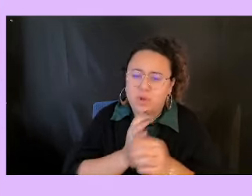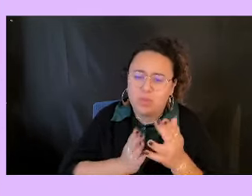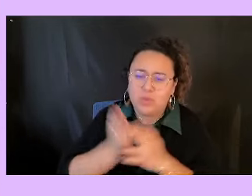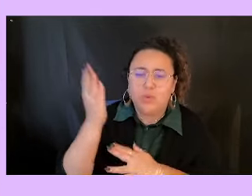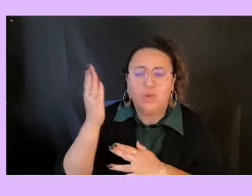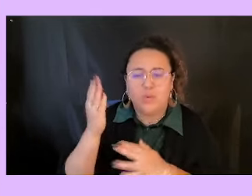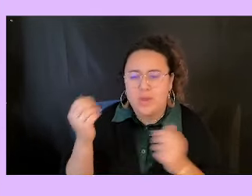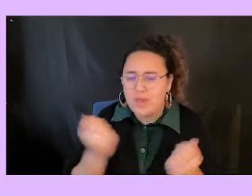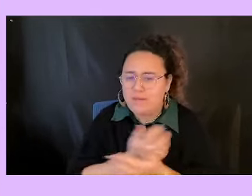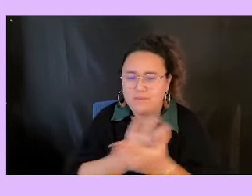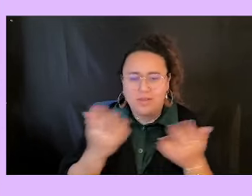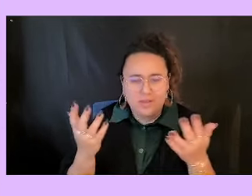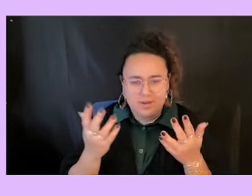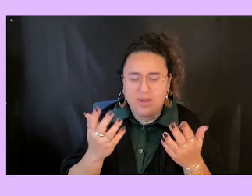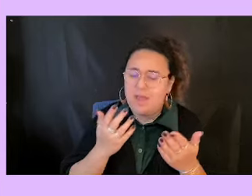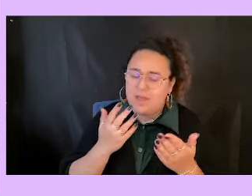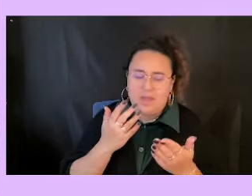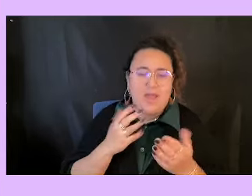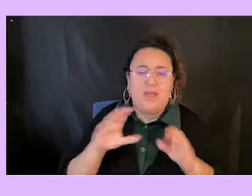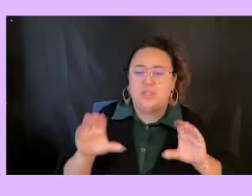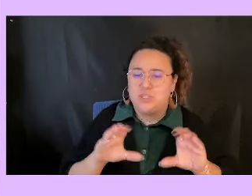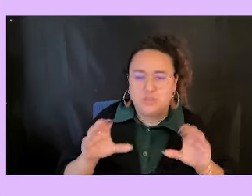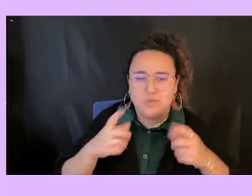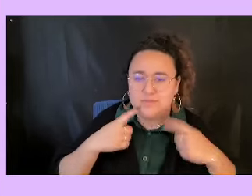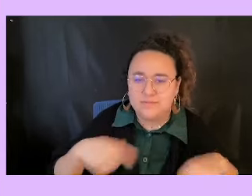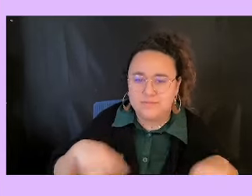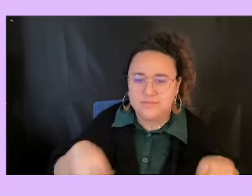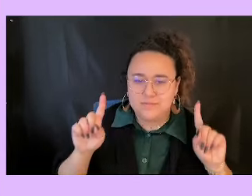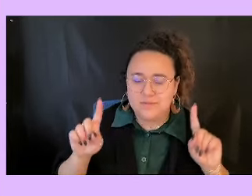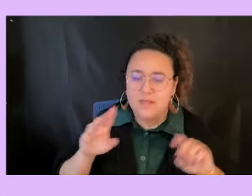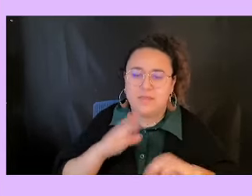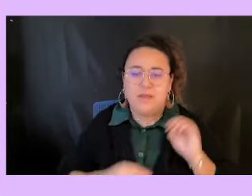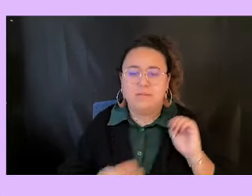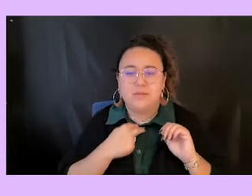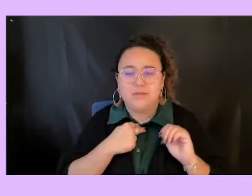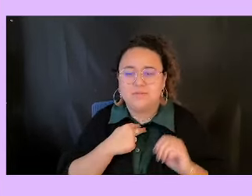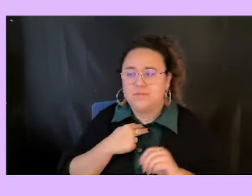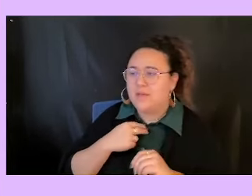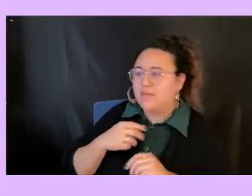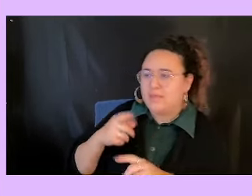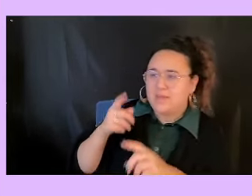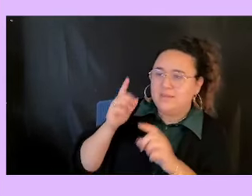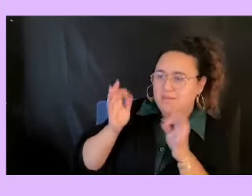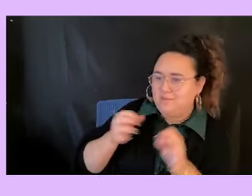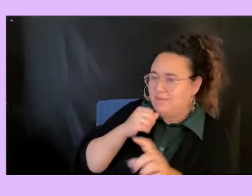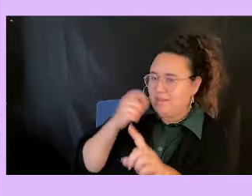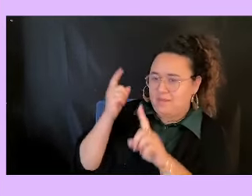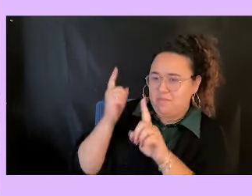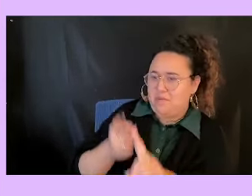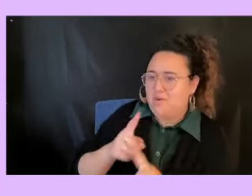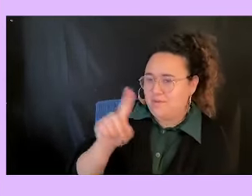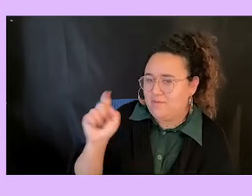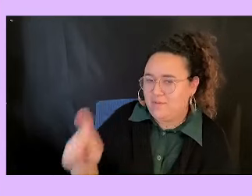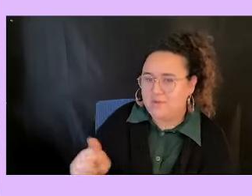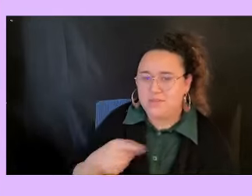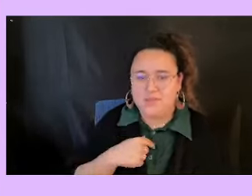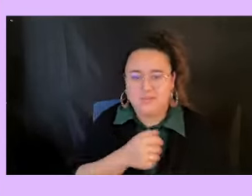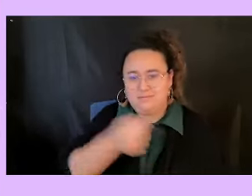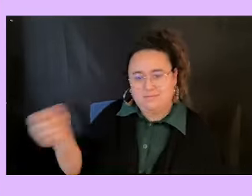we work through it and get there rather than get that stuck. That certainly was not the point of the question. I'm giving the microphone